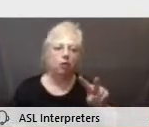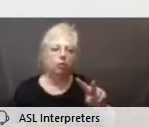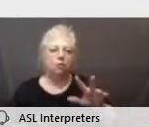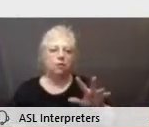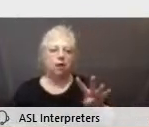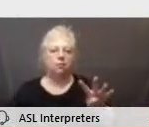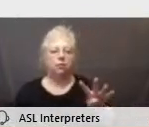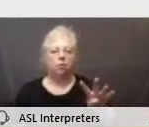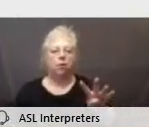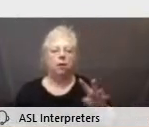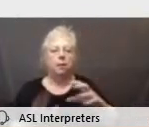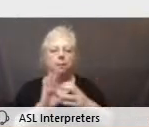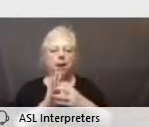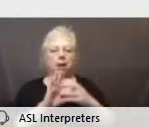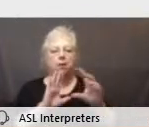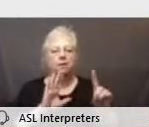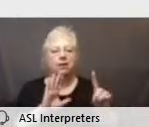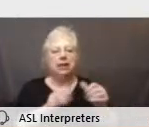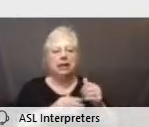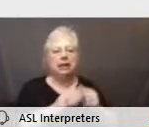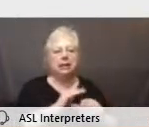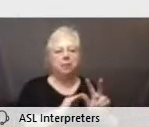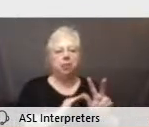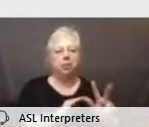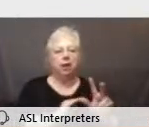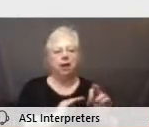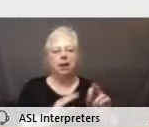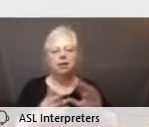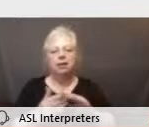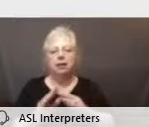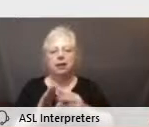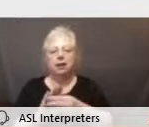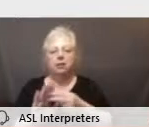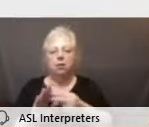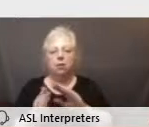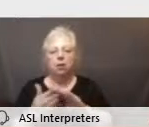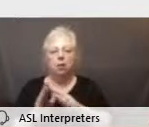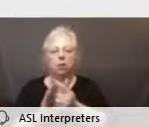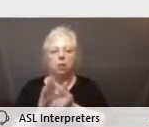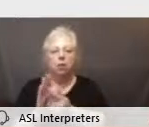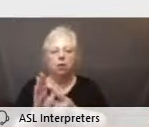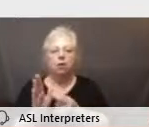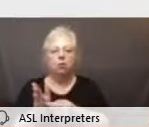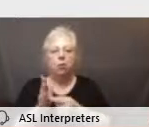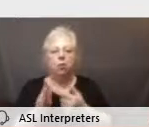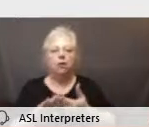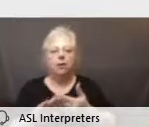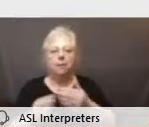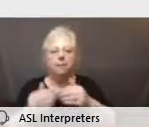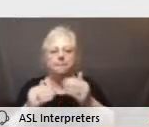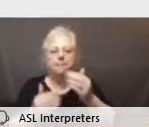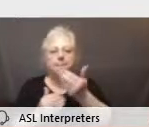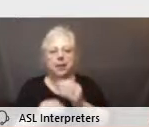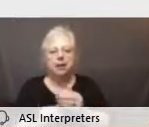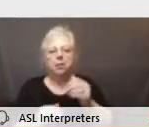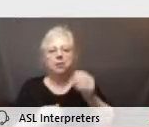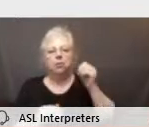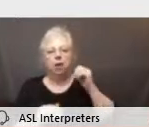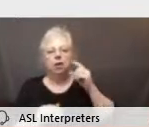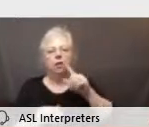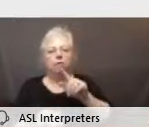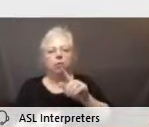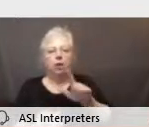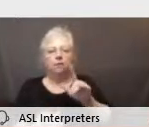36-254, paragraph D sub 3 of the city zoning ordinance requires a minimum rear setback of 25 feet for the